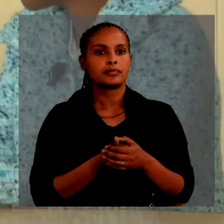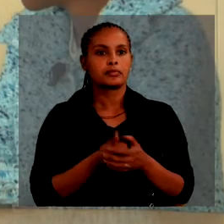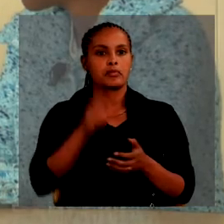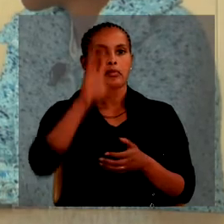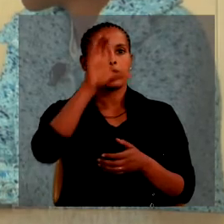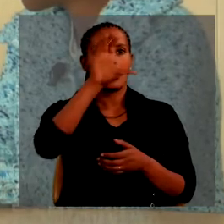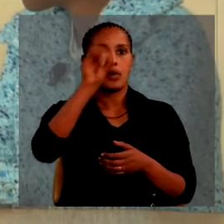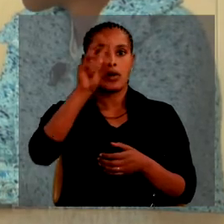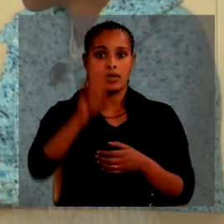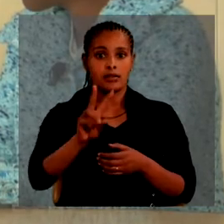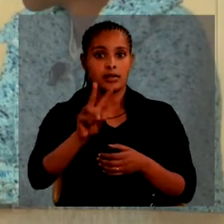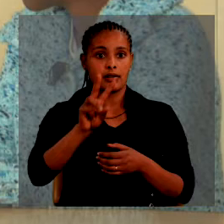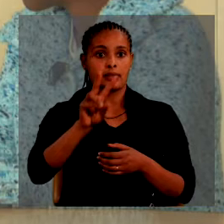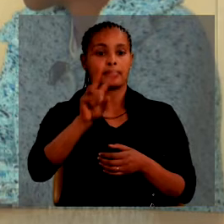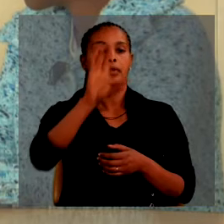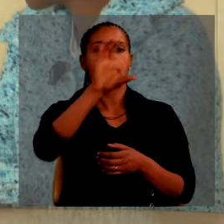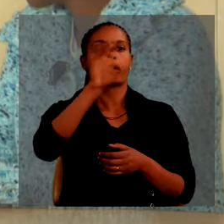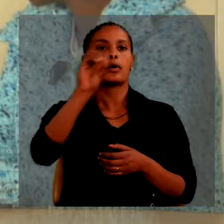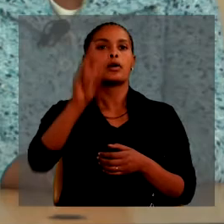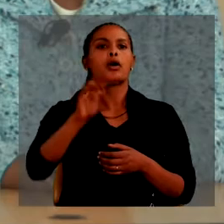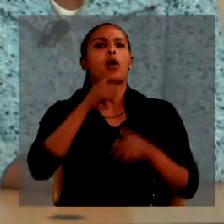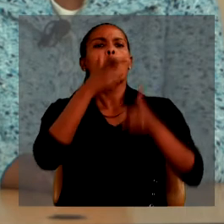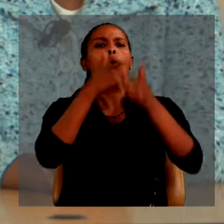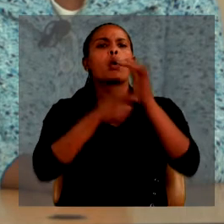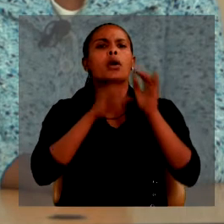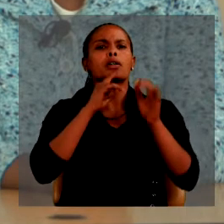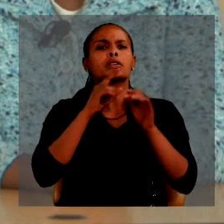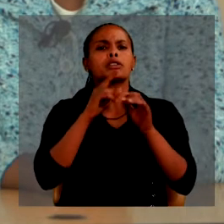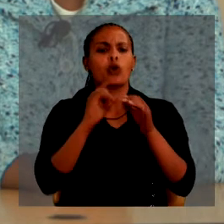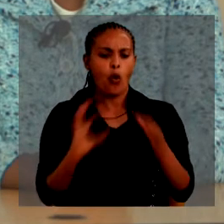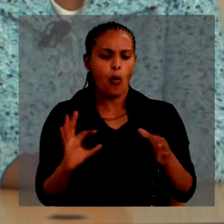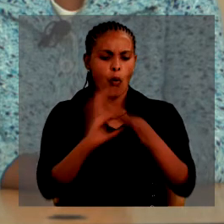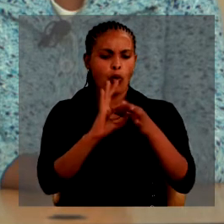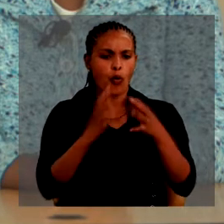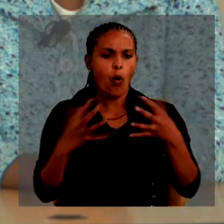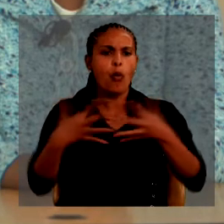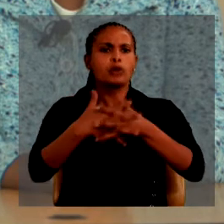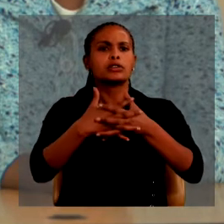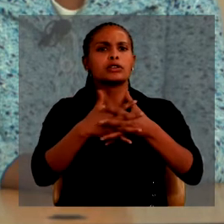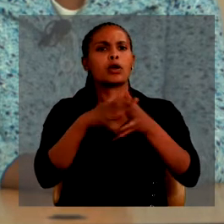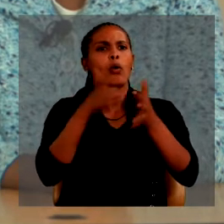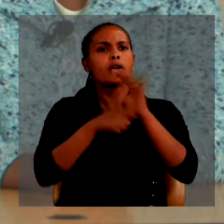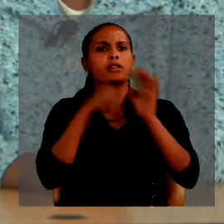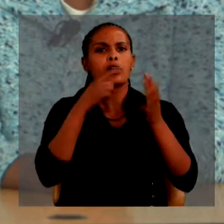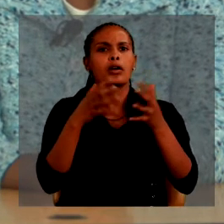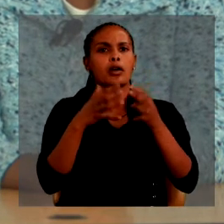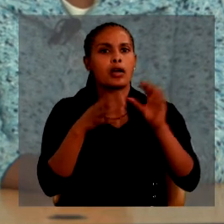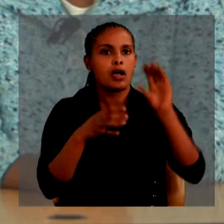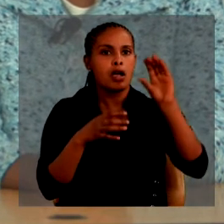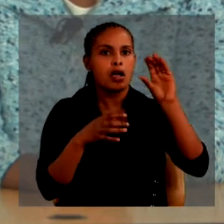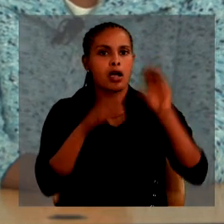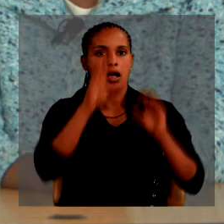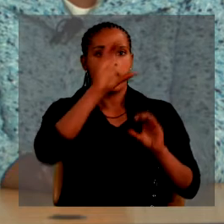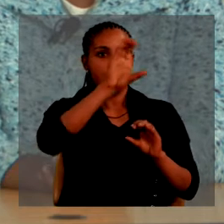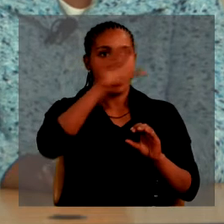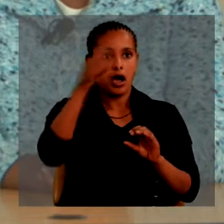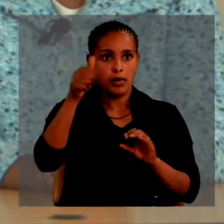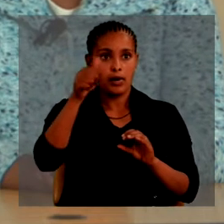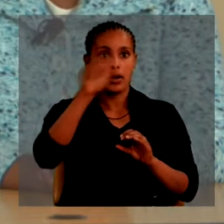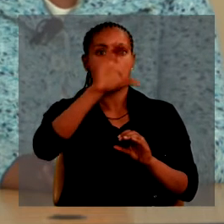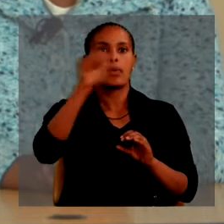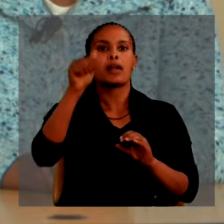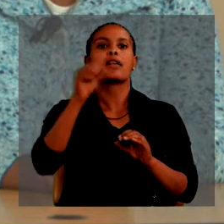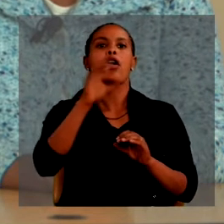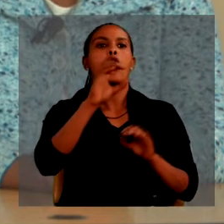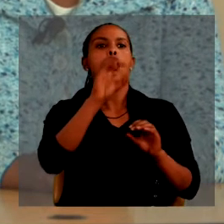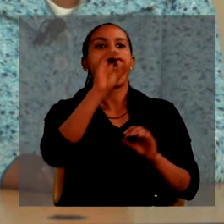Carbon dioxide, what is its composition? With carbon and oxygen. Carbon and